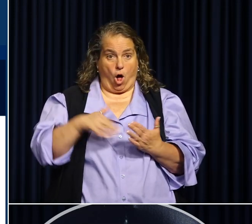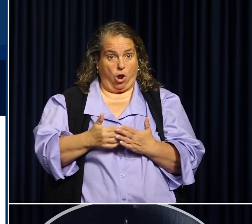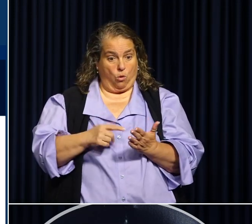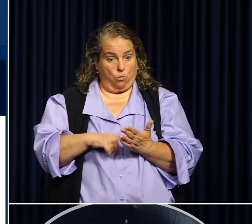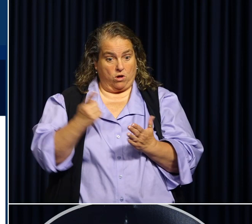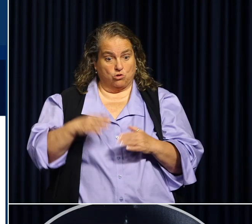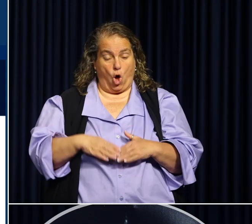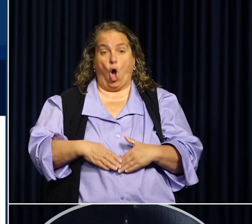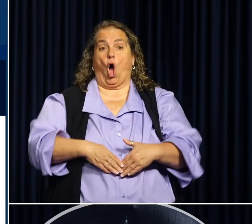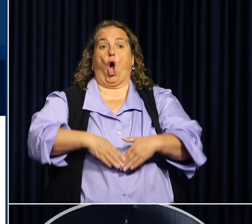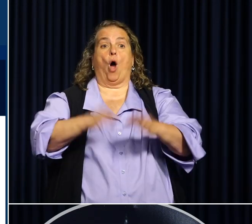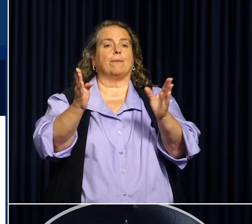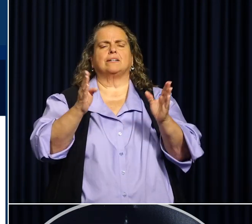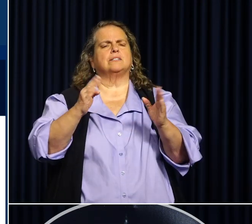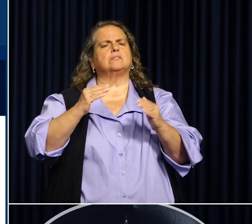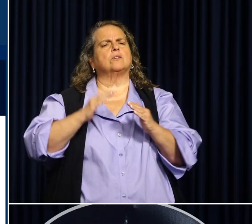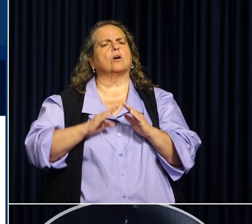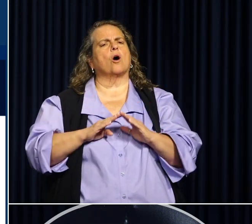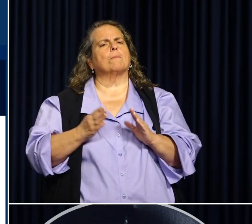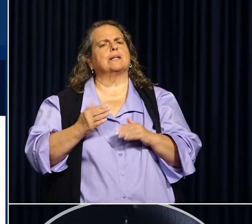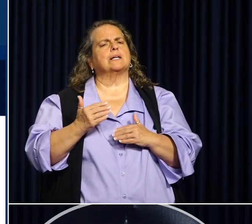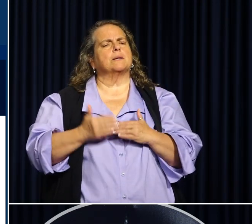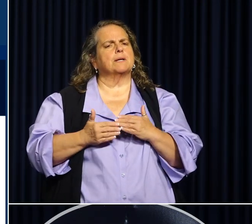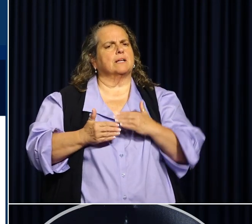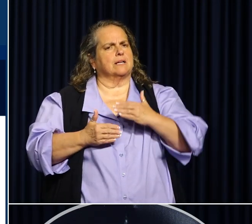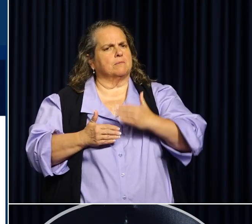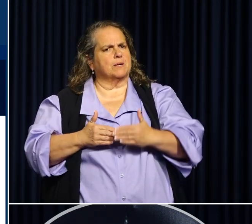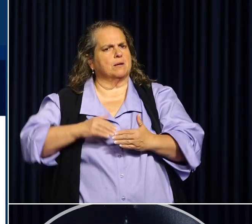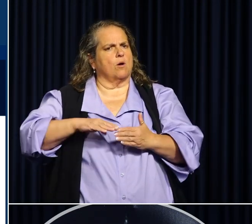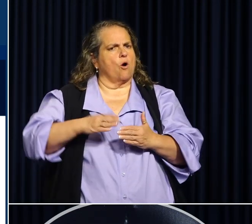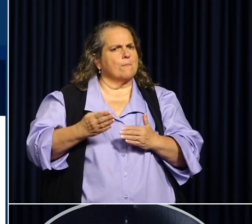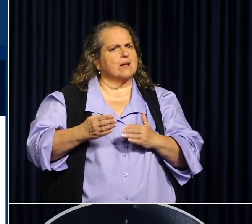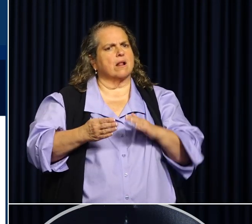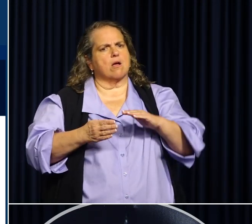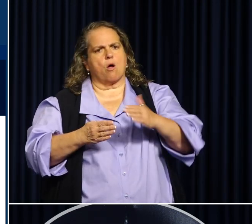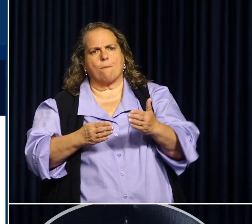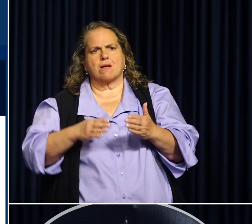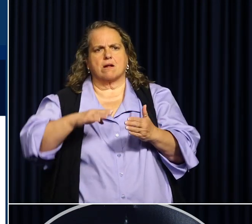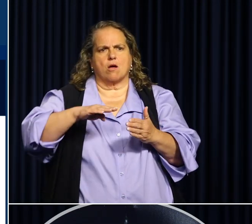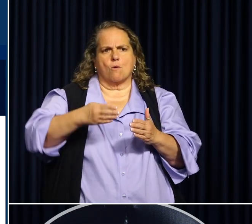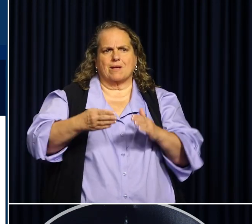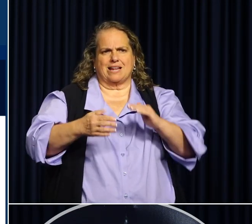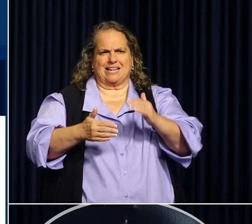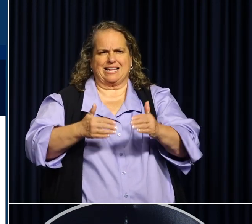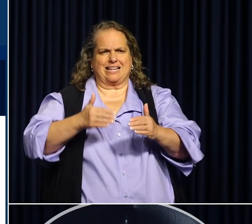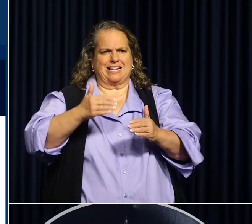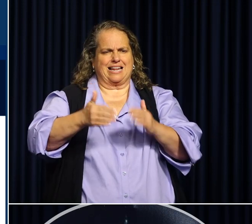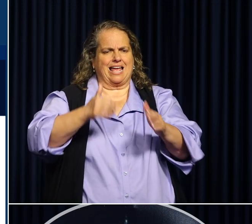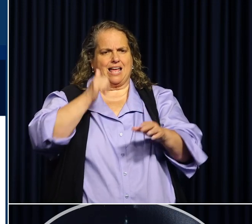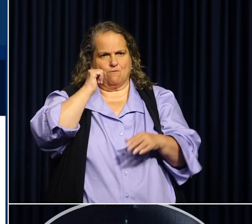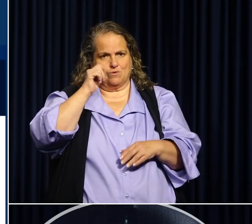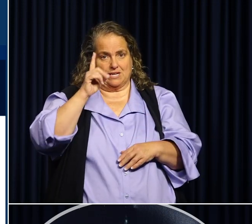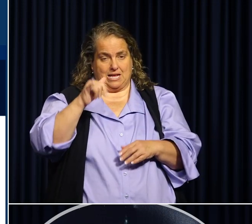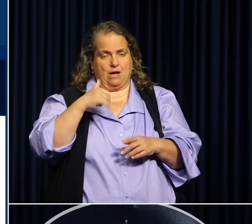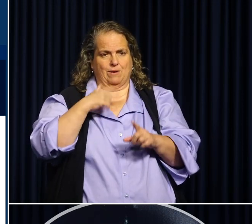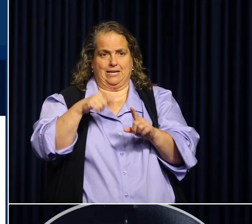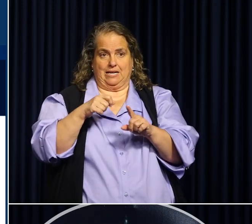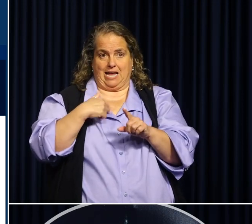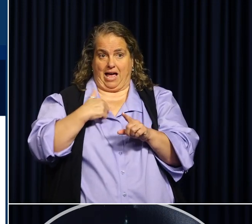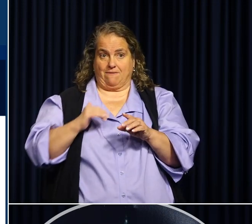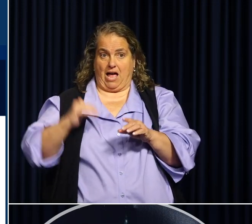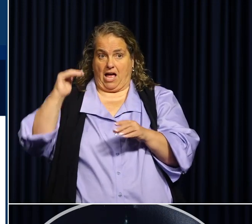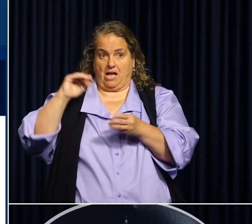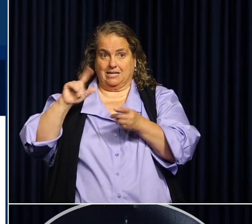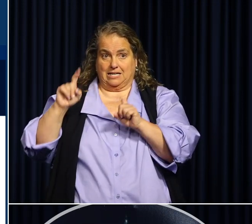gradually working our way into it. That's both to give us the time to every day hit the testing numbers we need to and